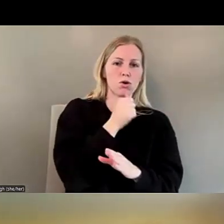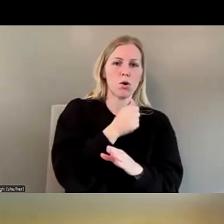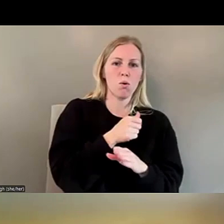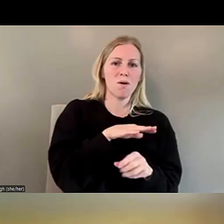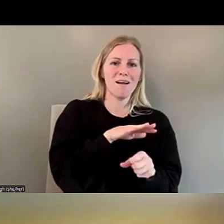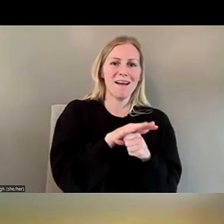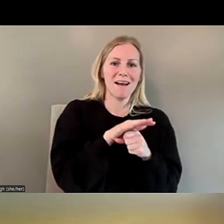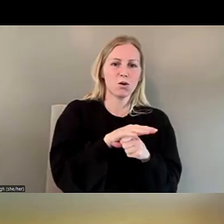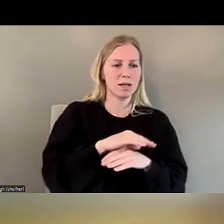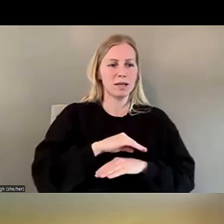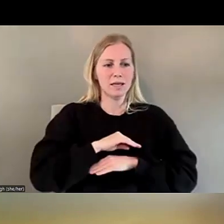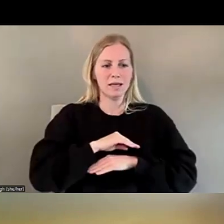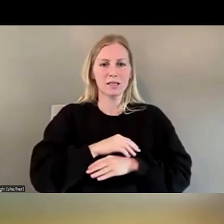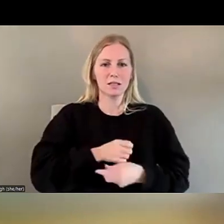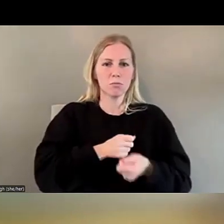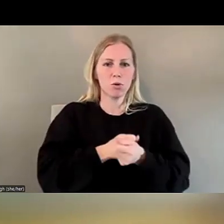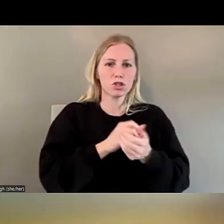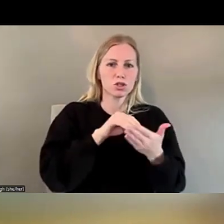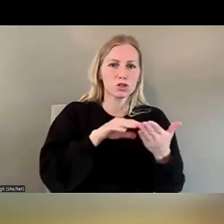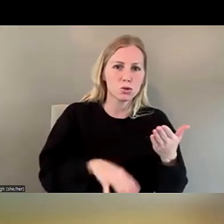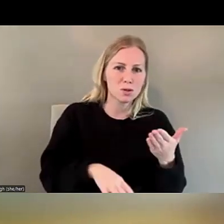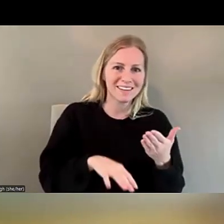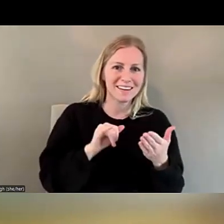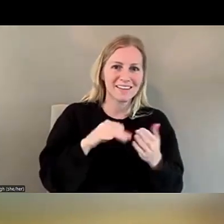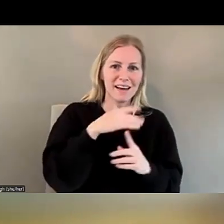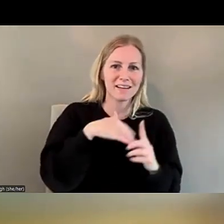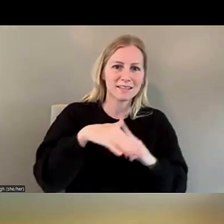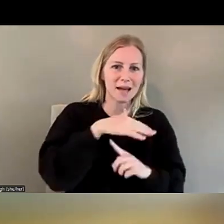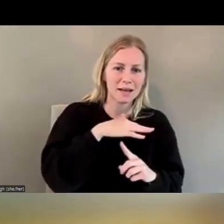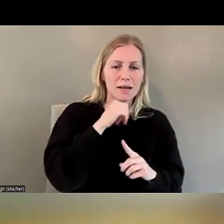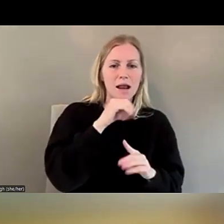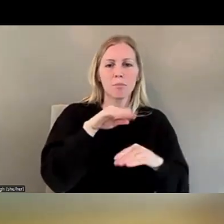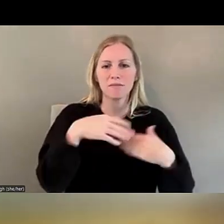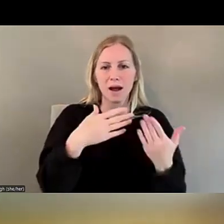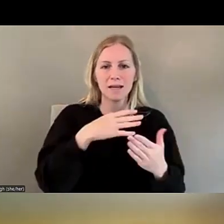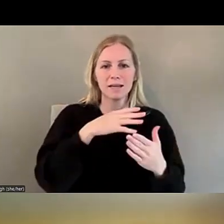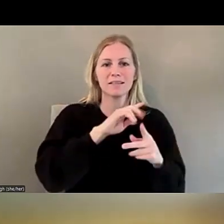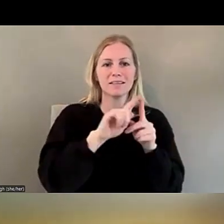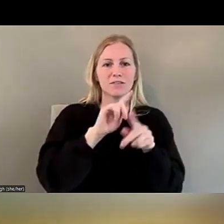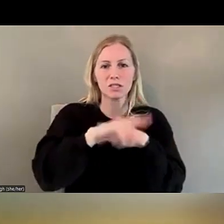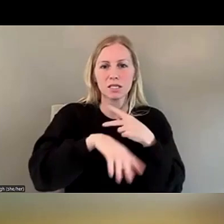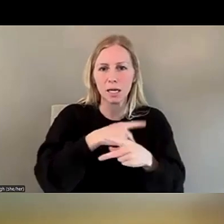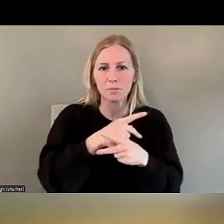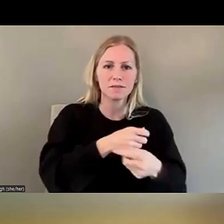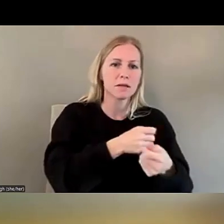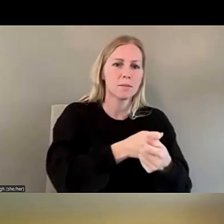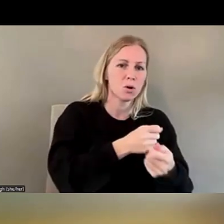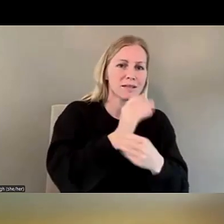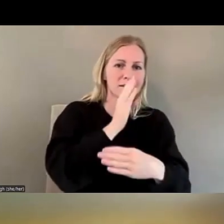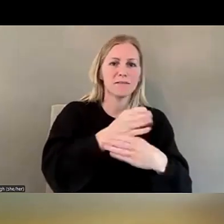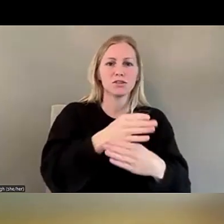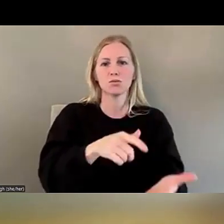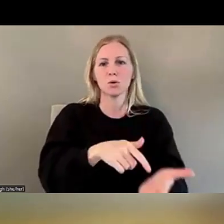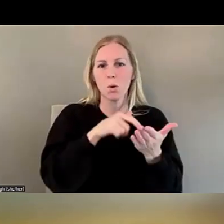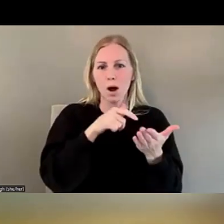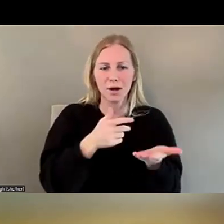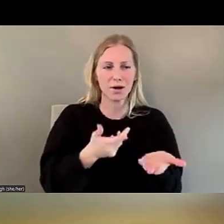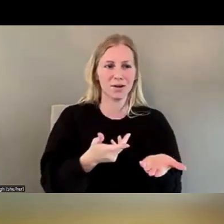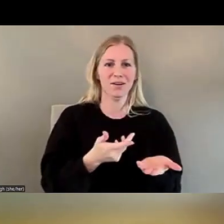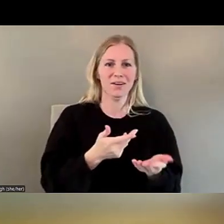the settings that they're in, right? Not providing the types of interventions and supports they need. So I just want to lay that out first, because I